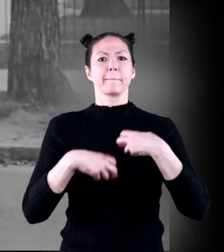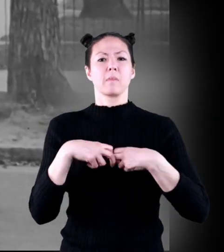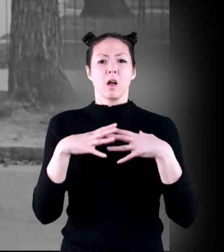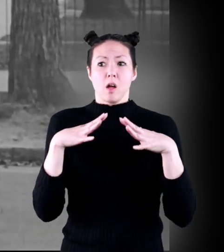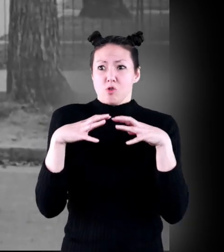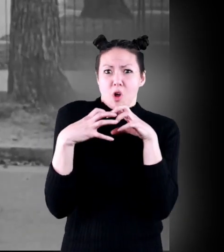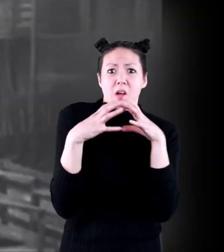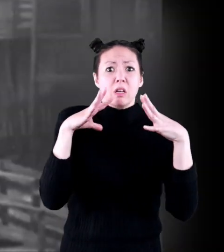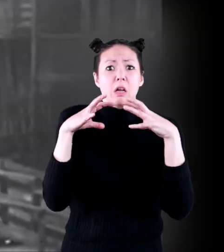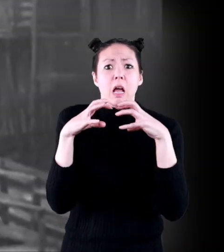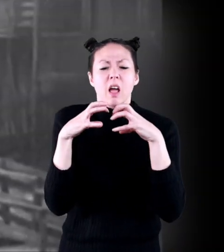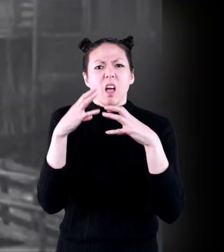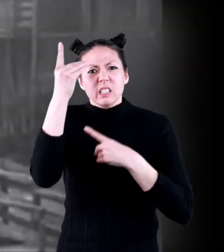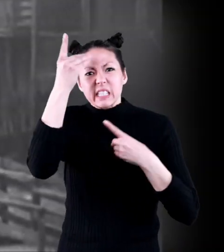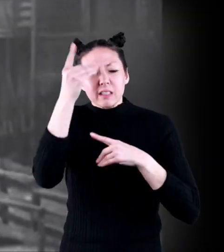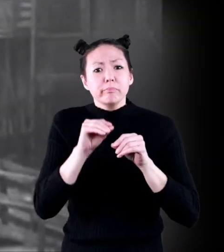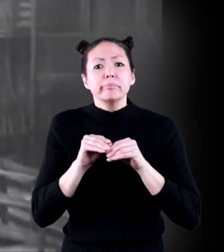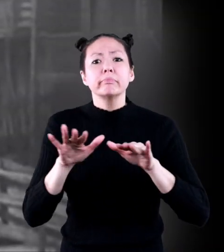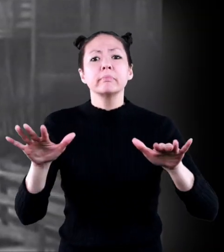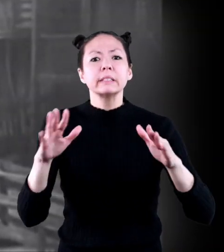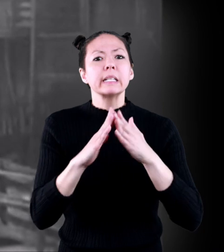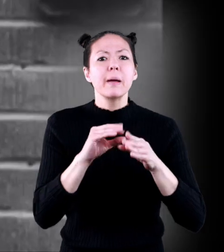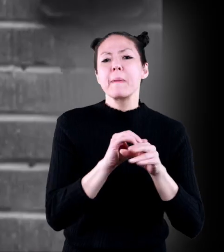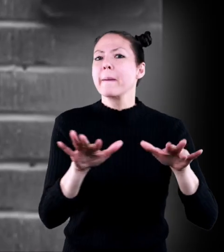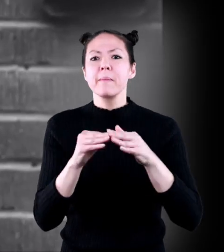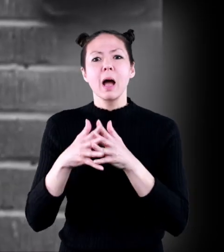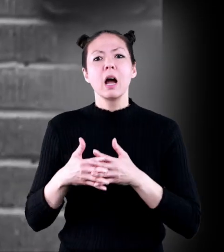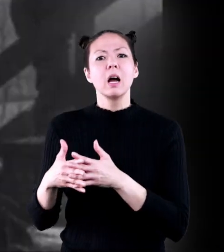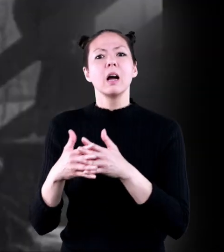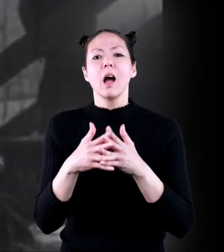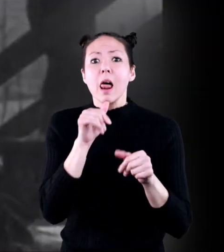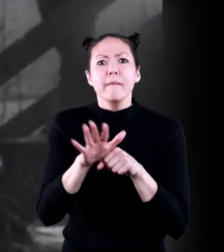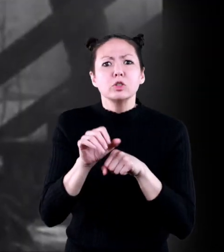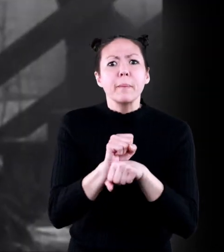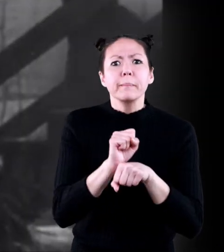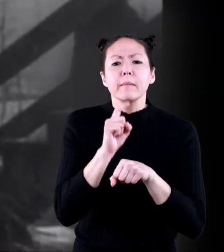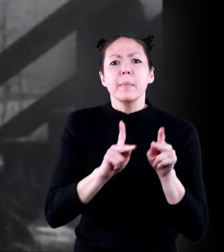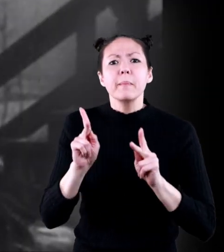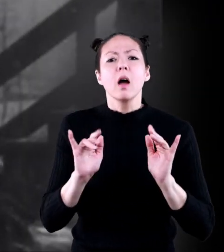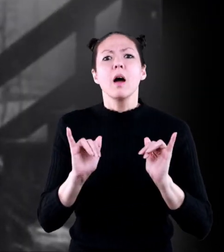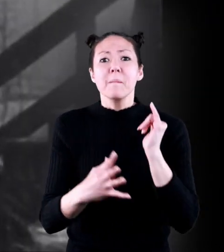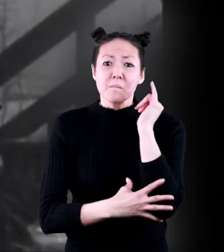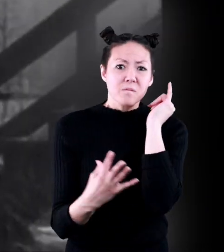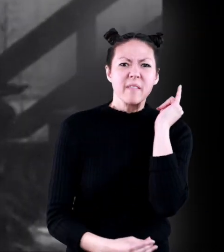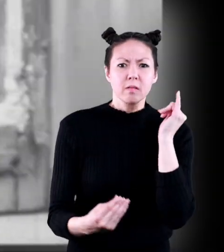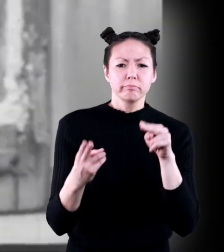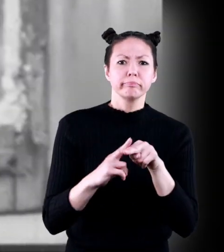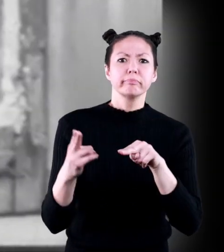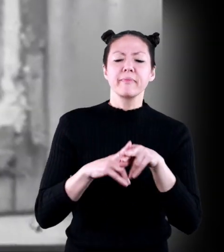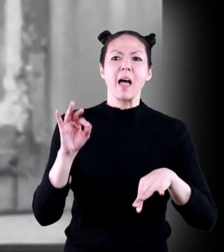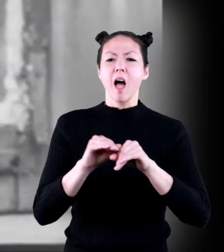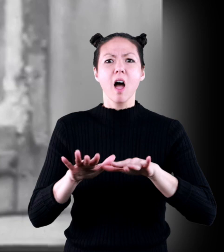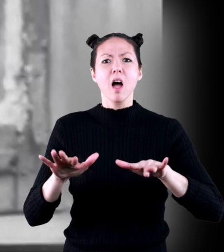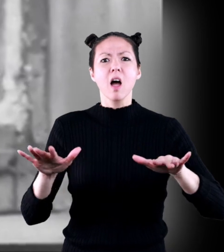and disease was taking place across many cities in America. There were not enough jobs for the people. Poverty was found everywhere, and the